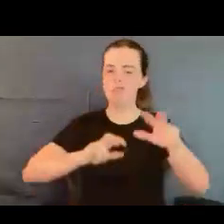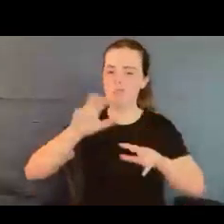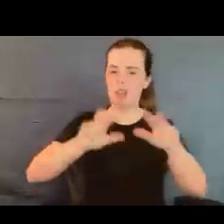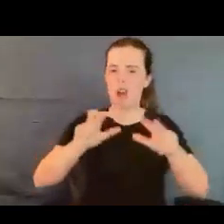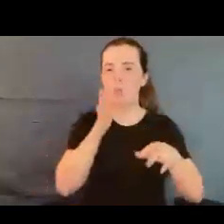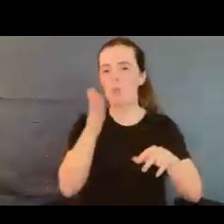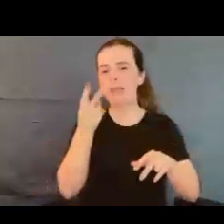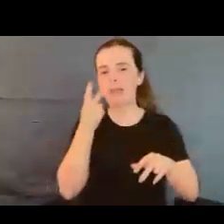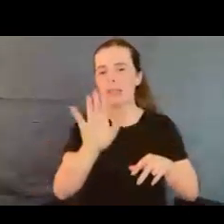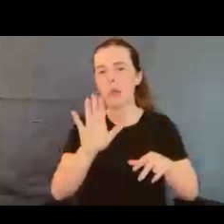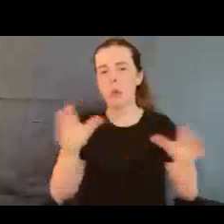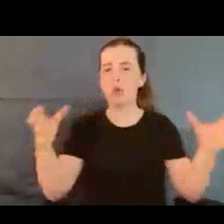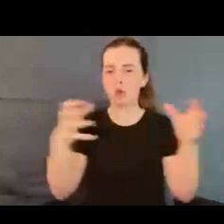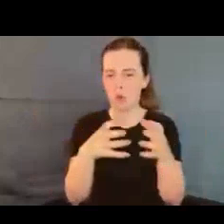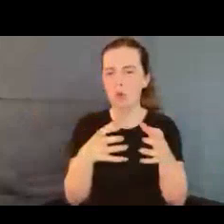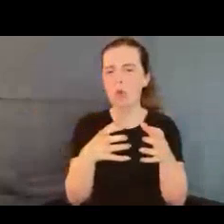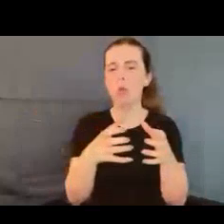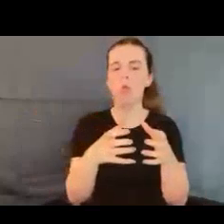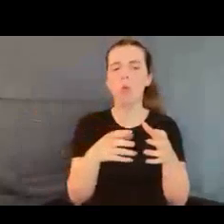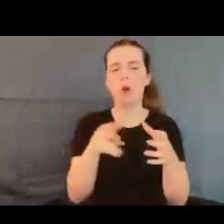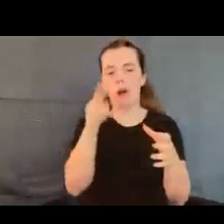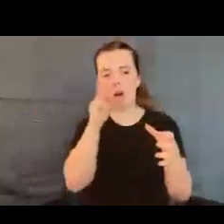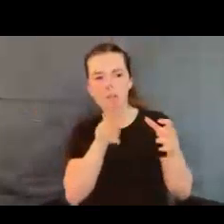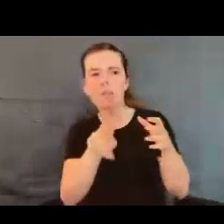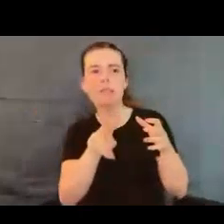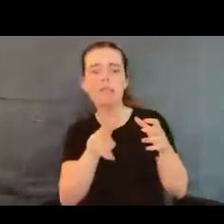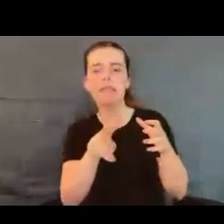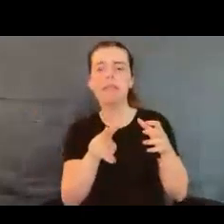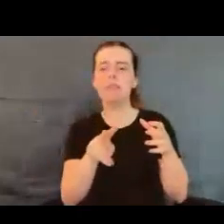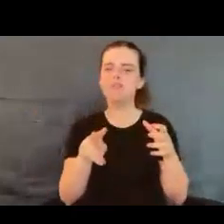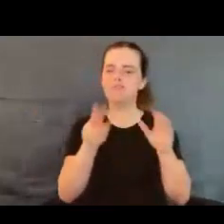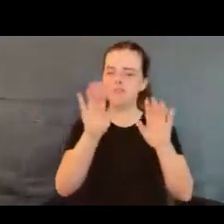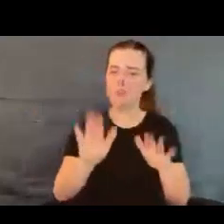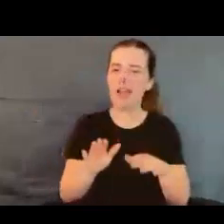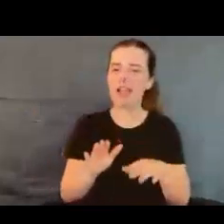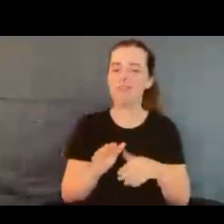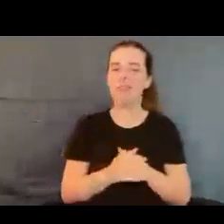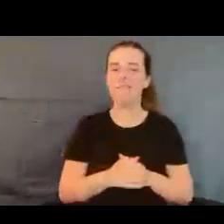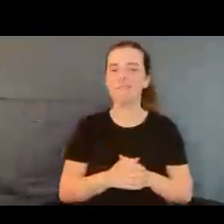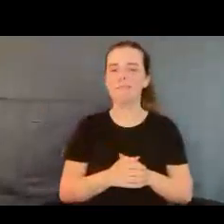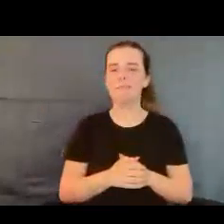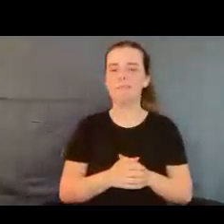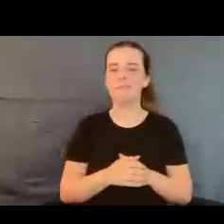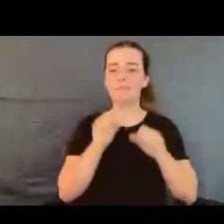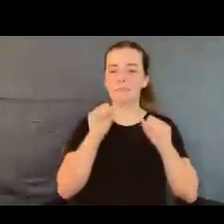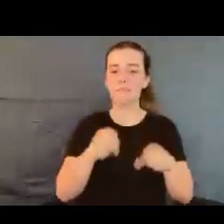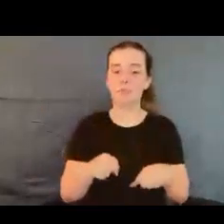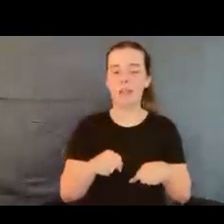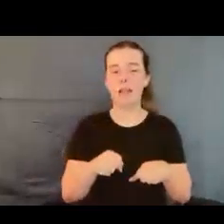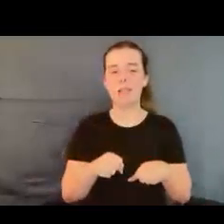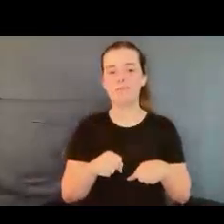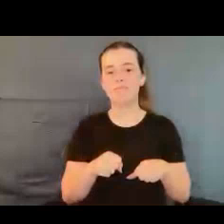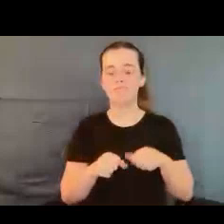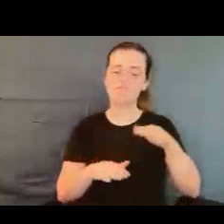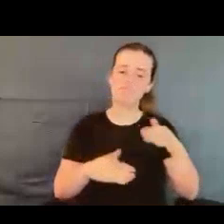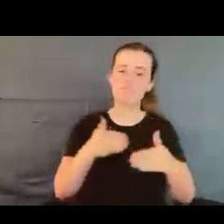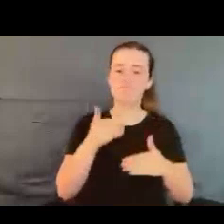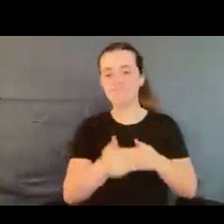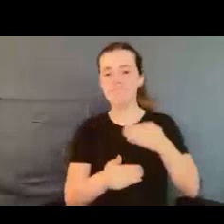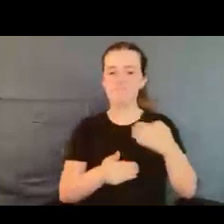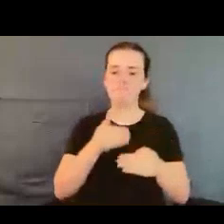Hidden Peak. So you can see them at Tunnel and you can see them at Hidden Peak, which is really great. So you can take it just piece by piece. They can fuel